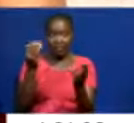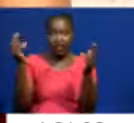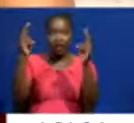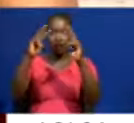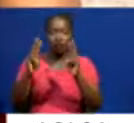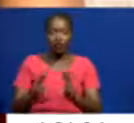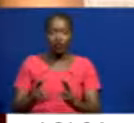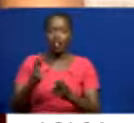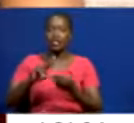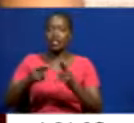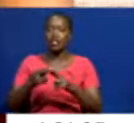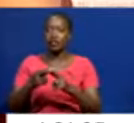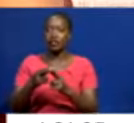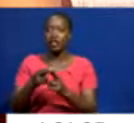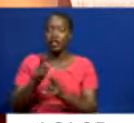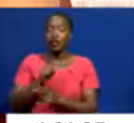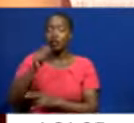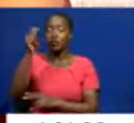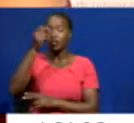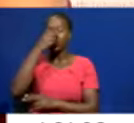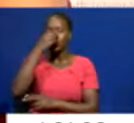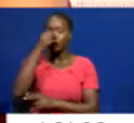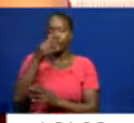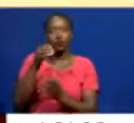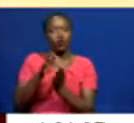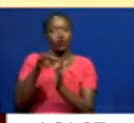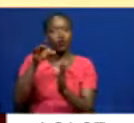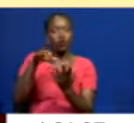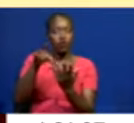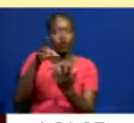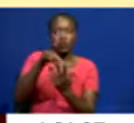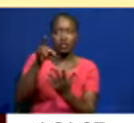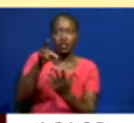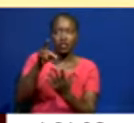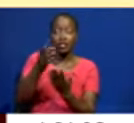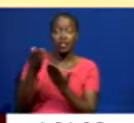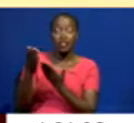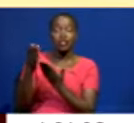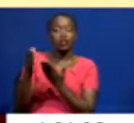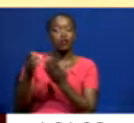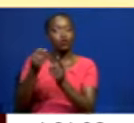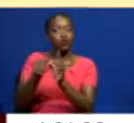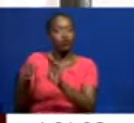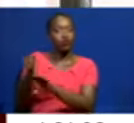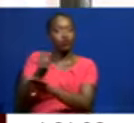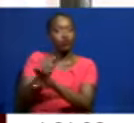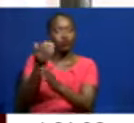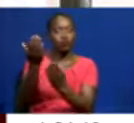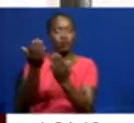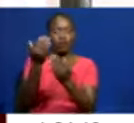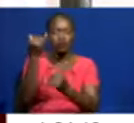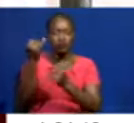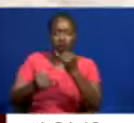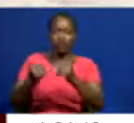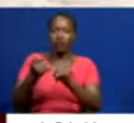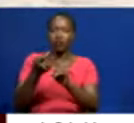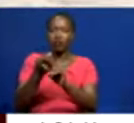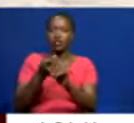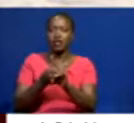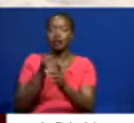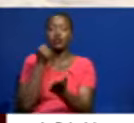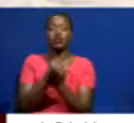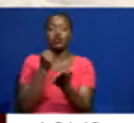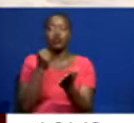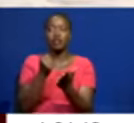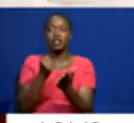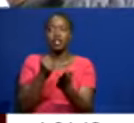William Ruto nominated Haji to succeed Major General Philip Kameru, who is serving his final term. The National Integrity Alliance has